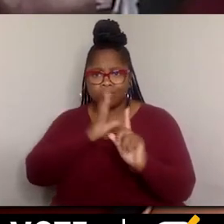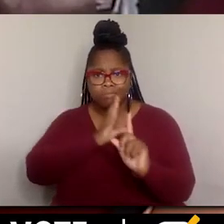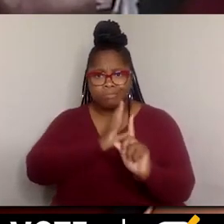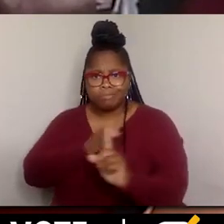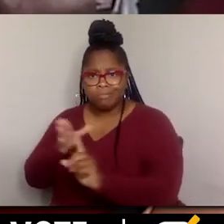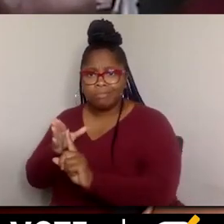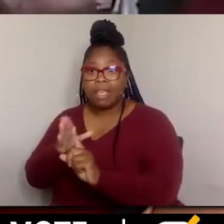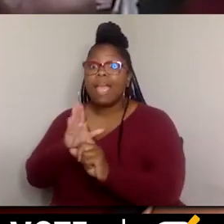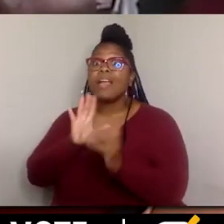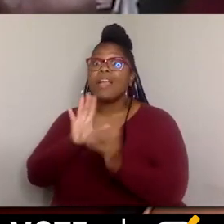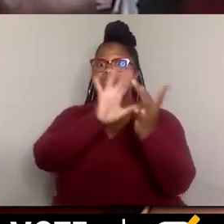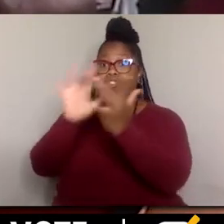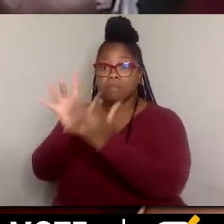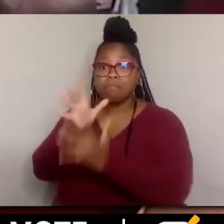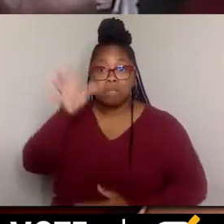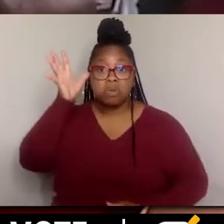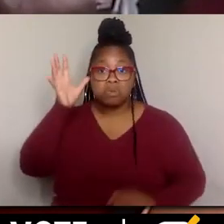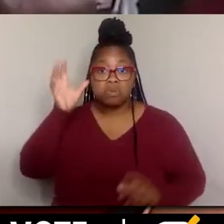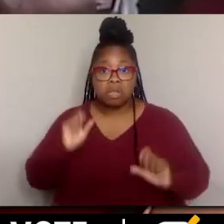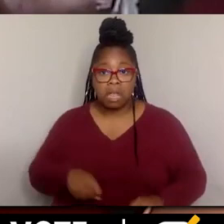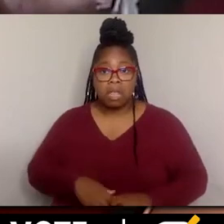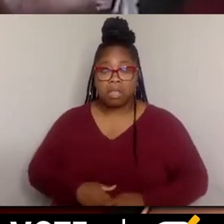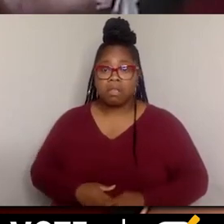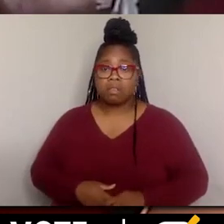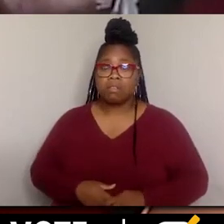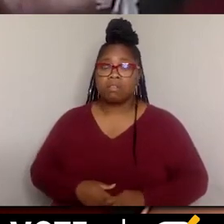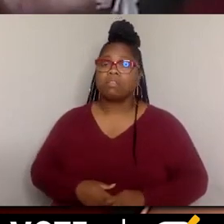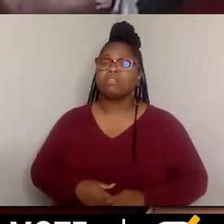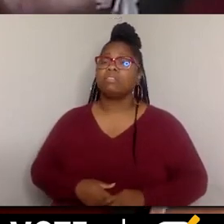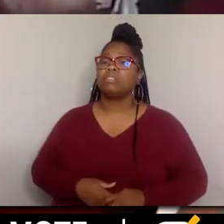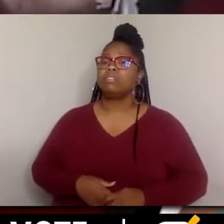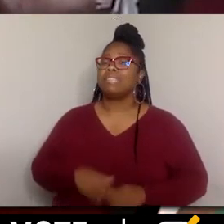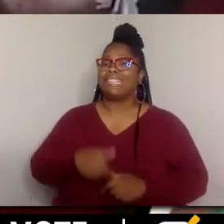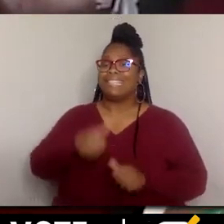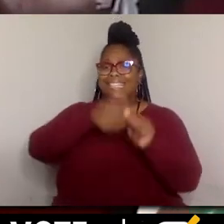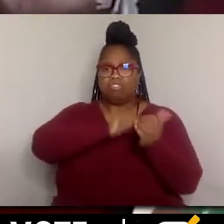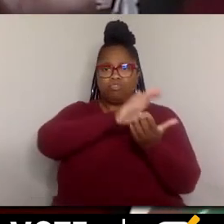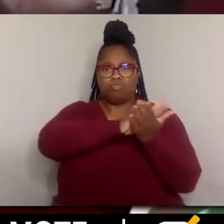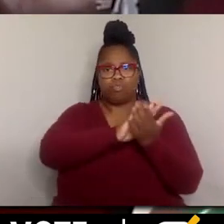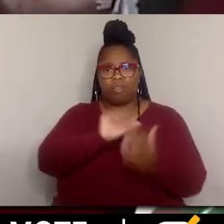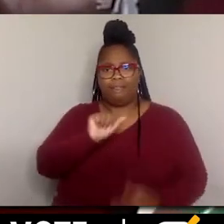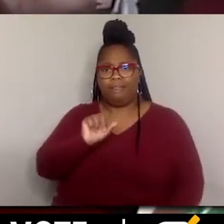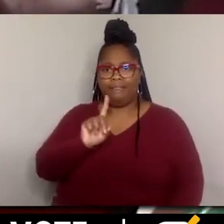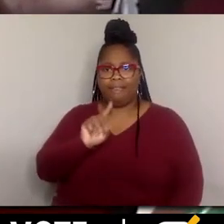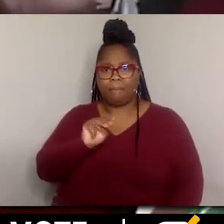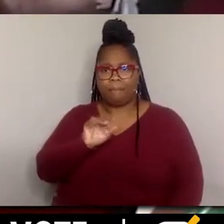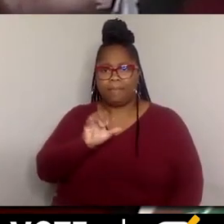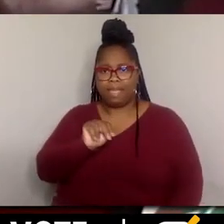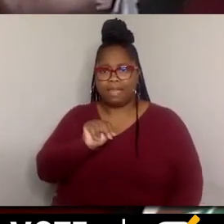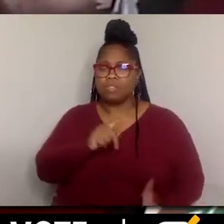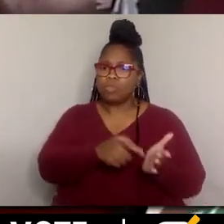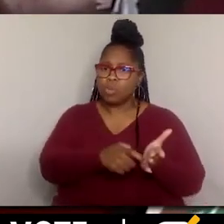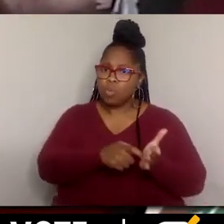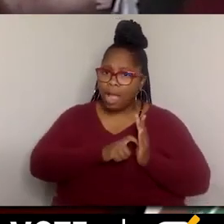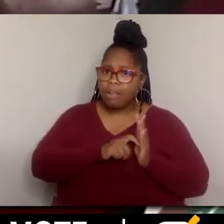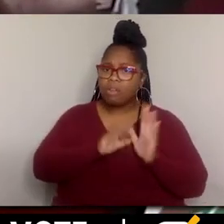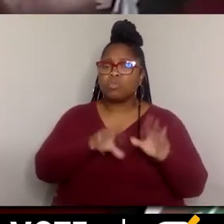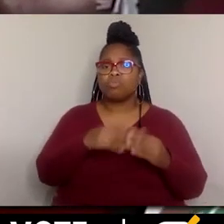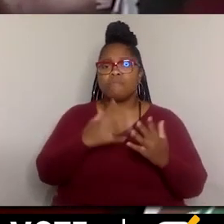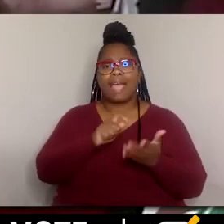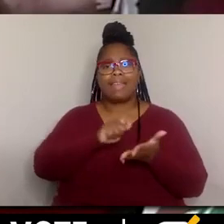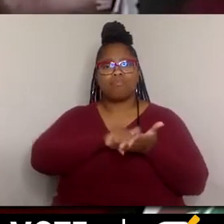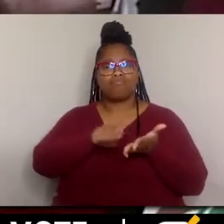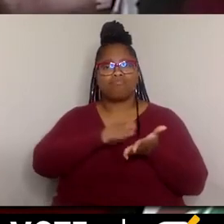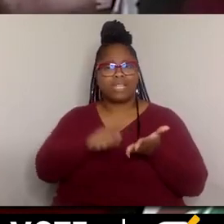out to parents. Additionally, the site administrator is required to provide a written